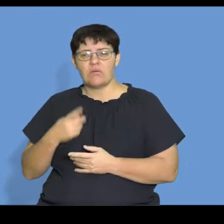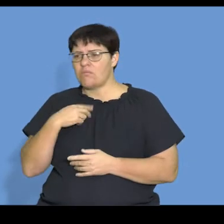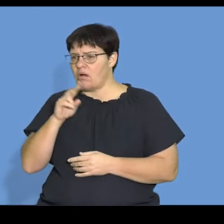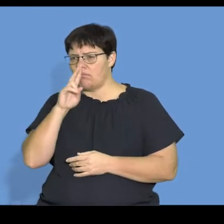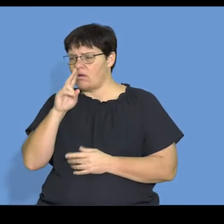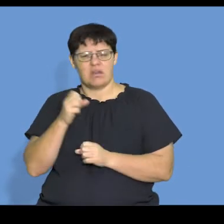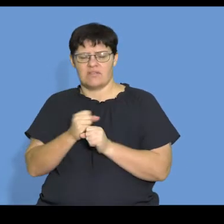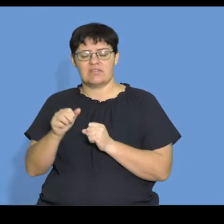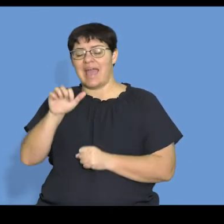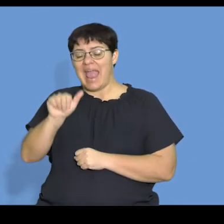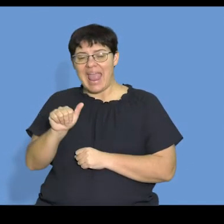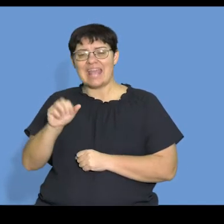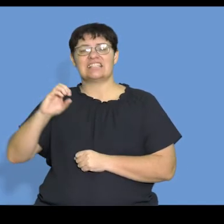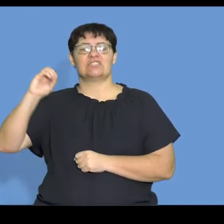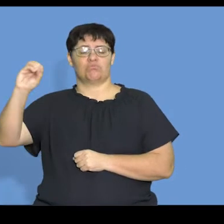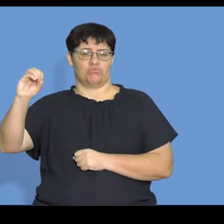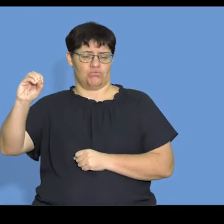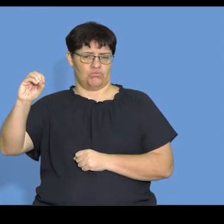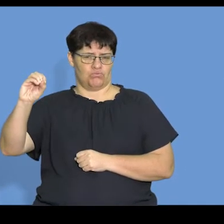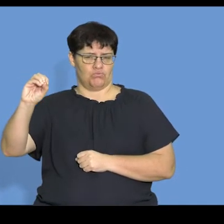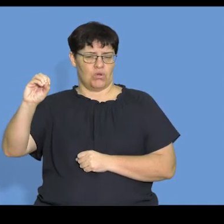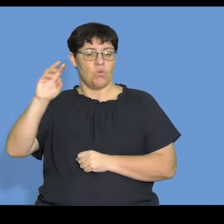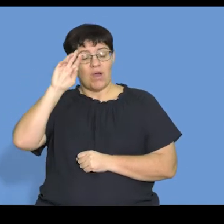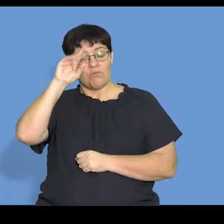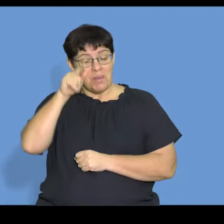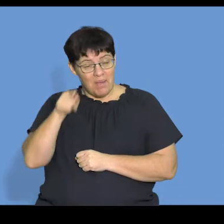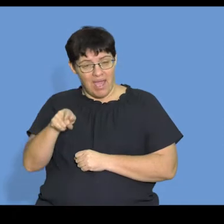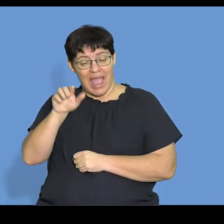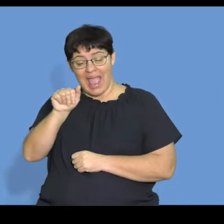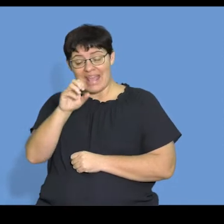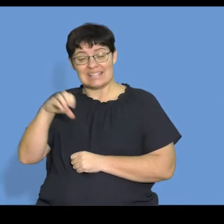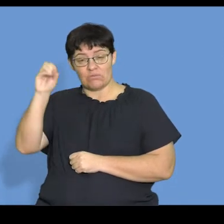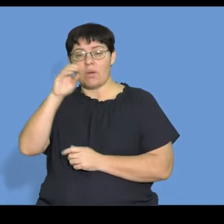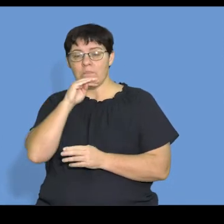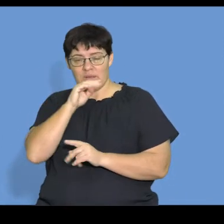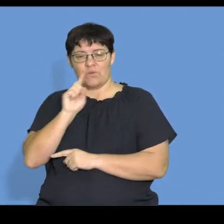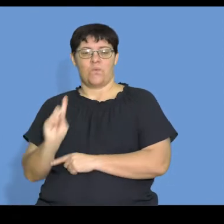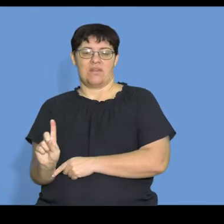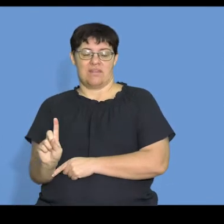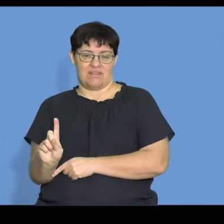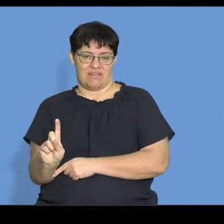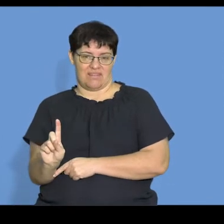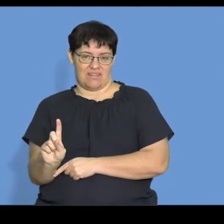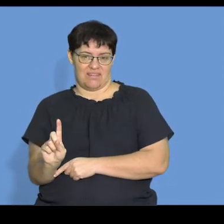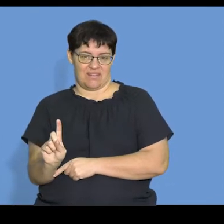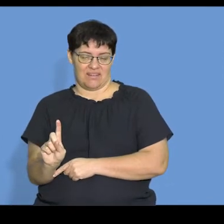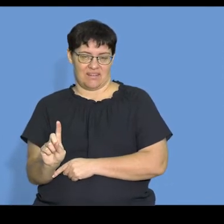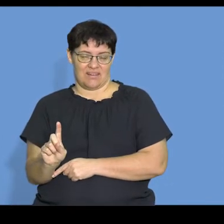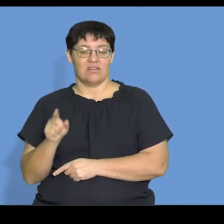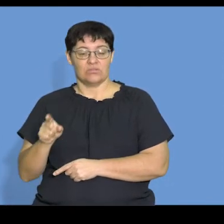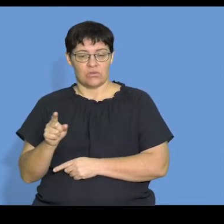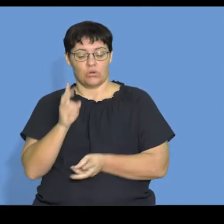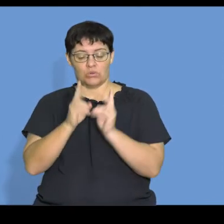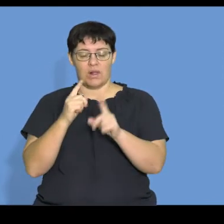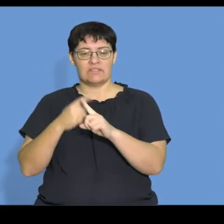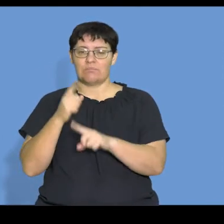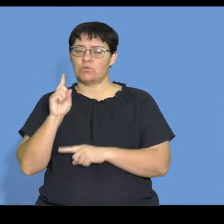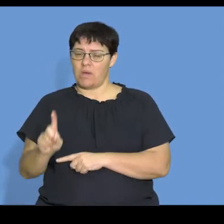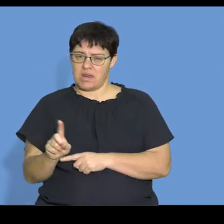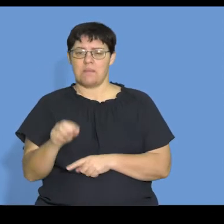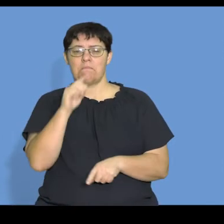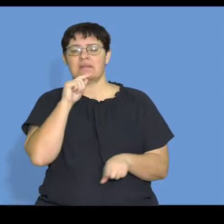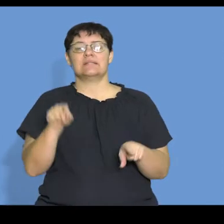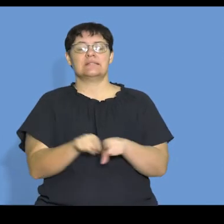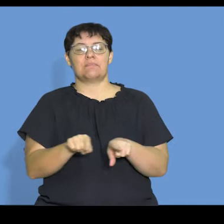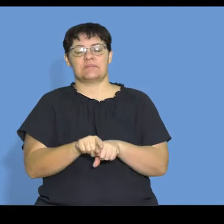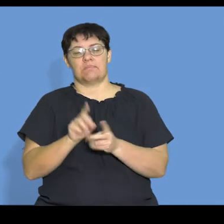write it, is actually 0. Because remember that a to the exponent of 0 is 1. So 12 times 1 is the same